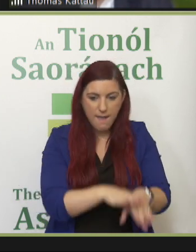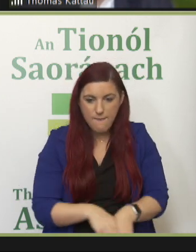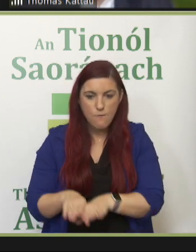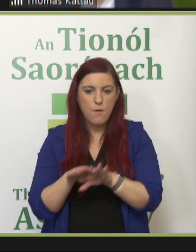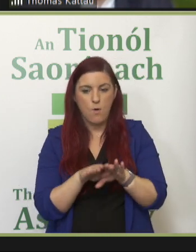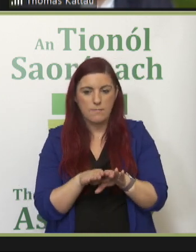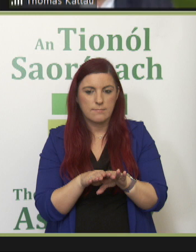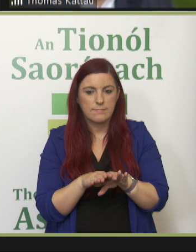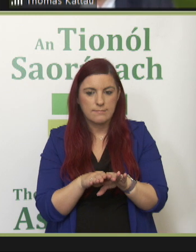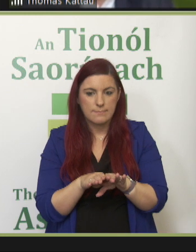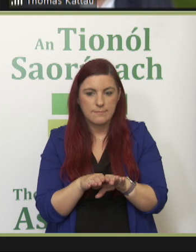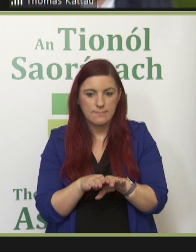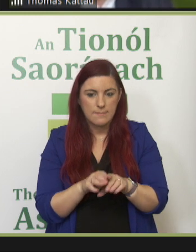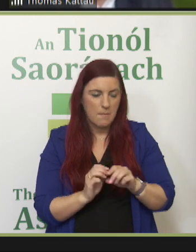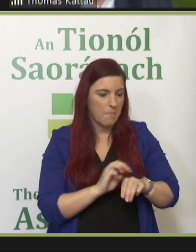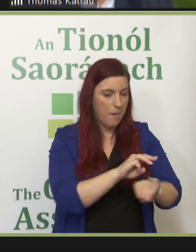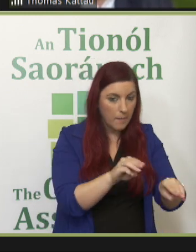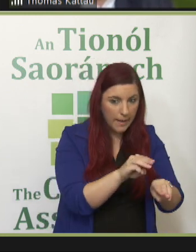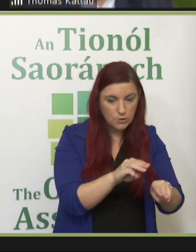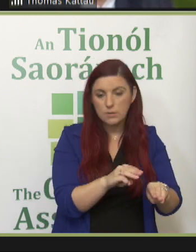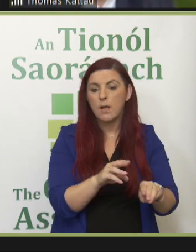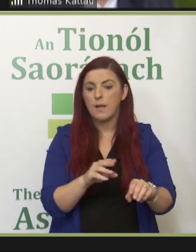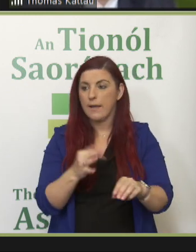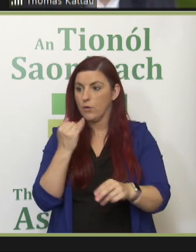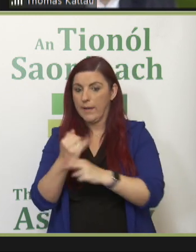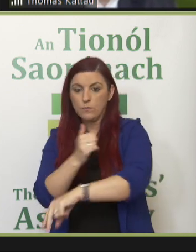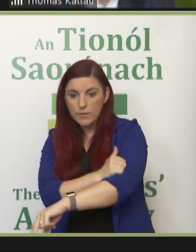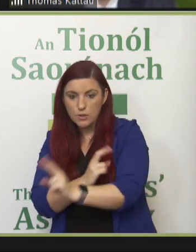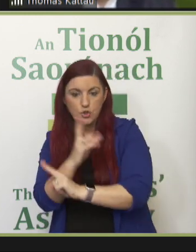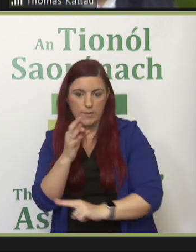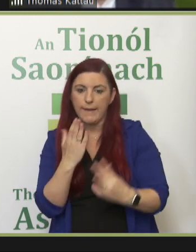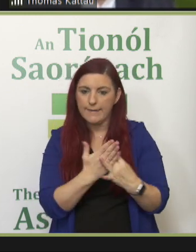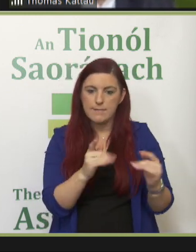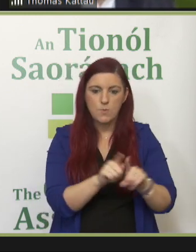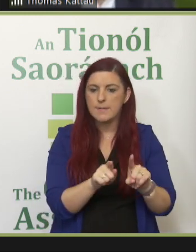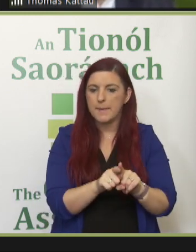made available to people in prison.